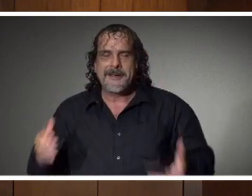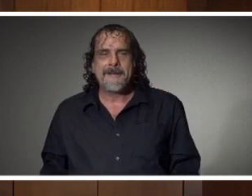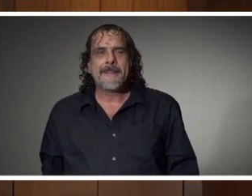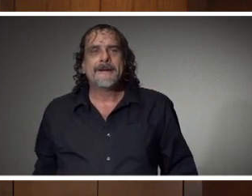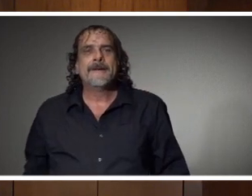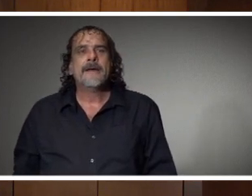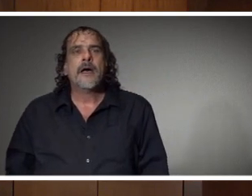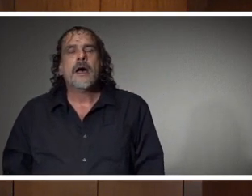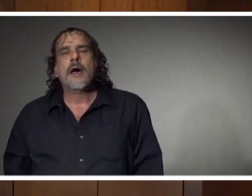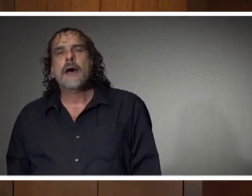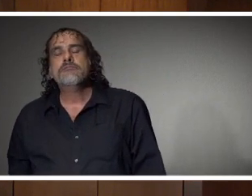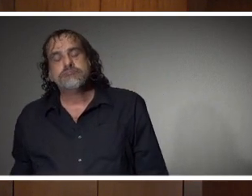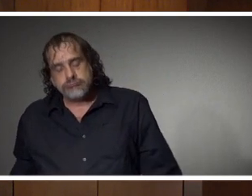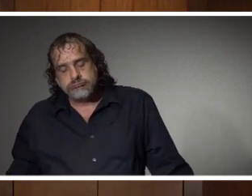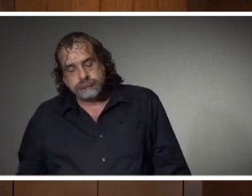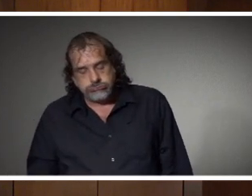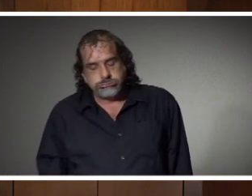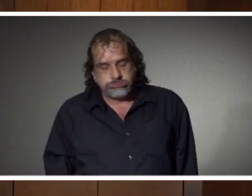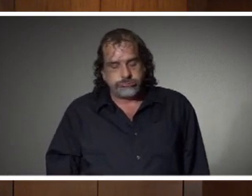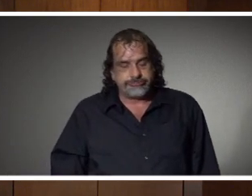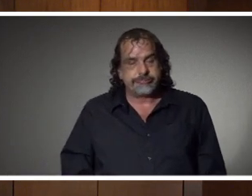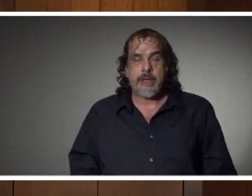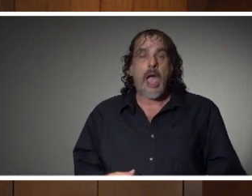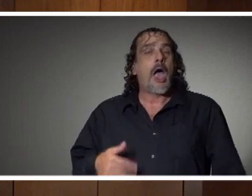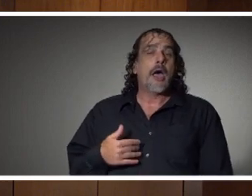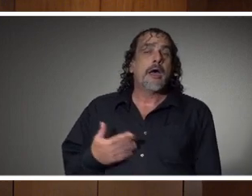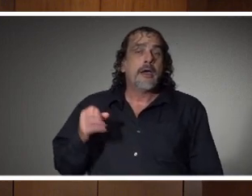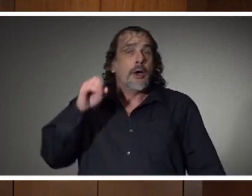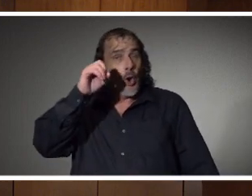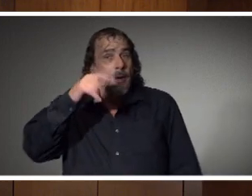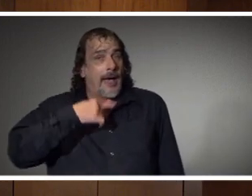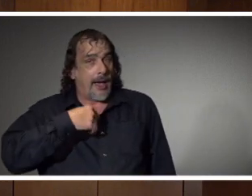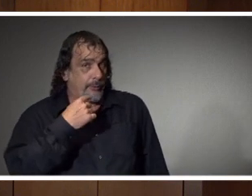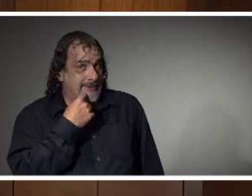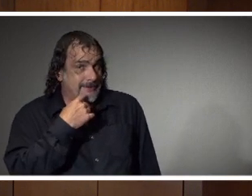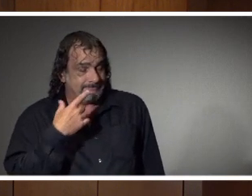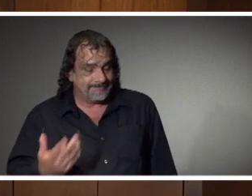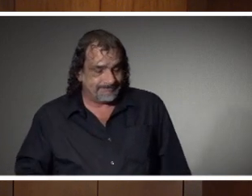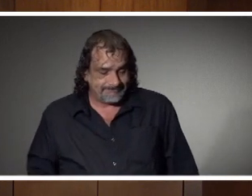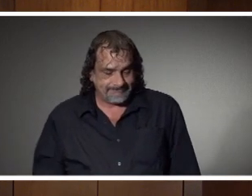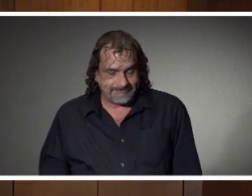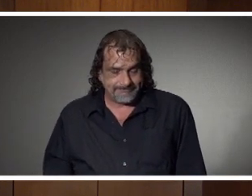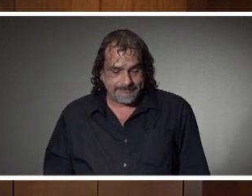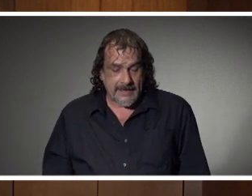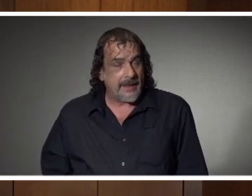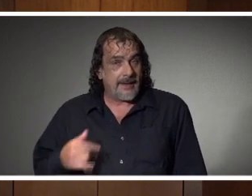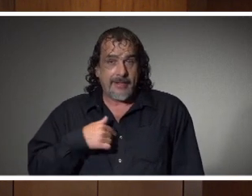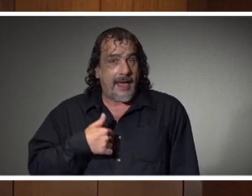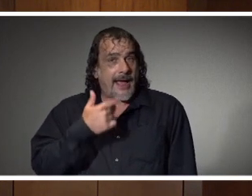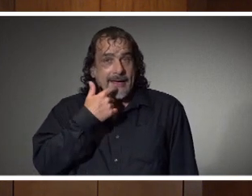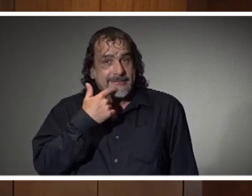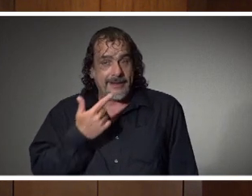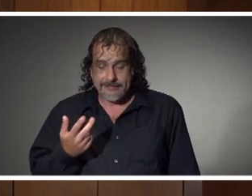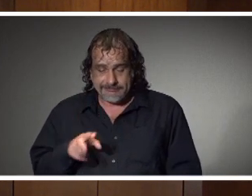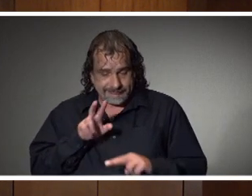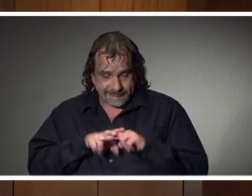What I would tell you is that the reality is, as we have said from this table